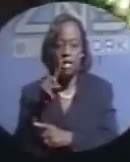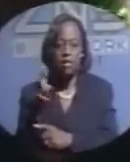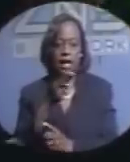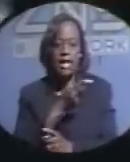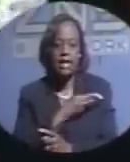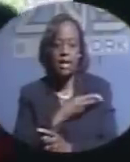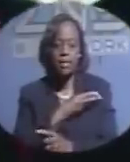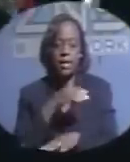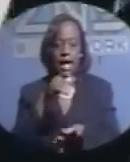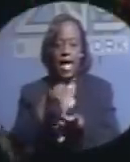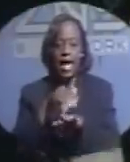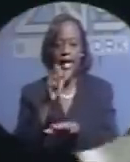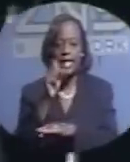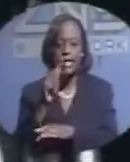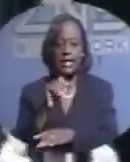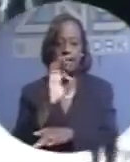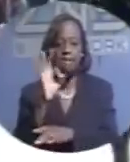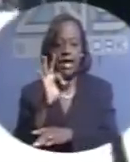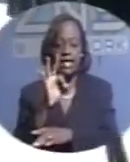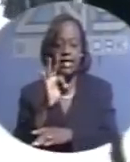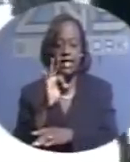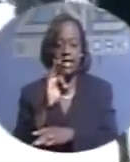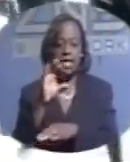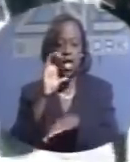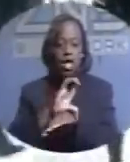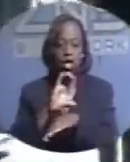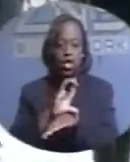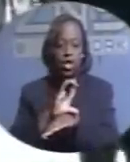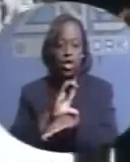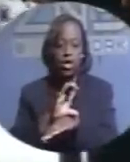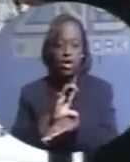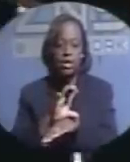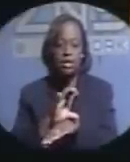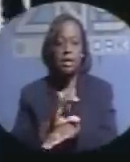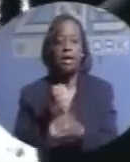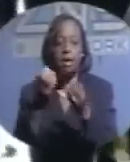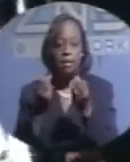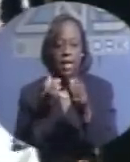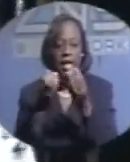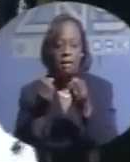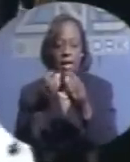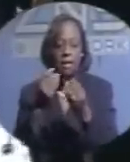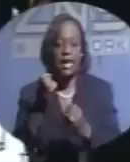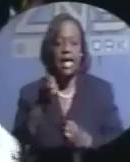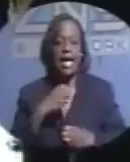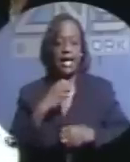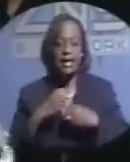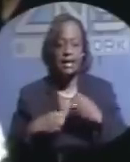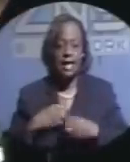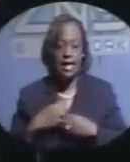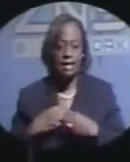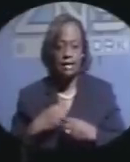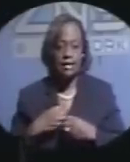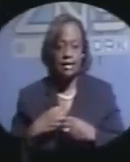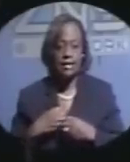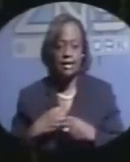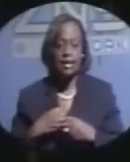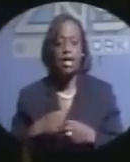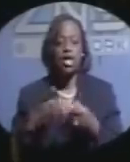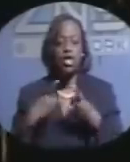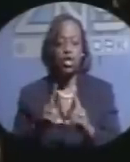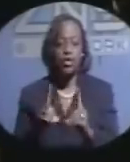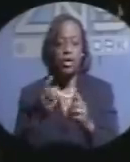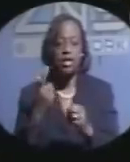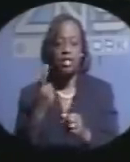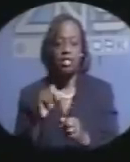West Street. Many of her fellow Bohemian singers and entertainers also paid their last respects. During the service, Therese Hebron is most